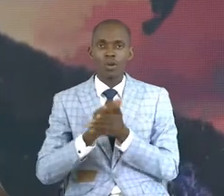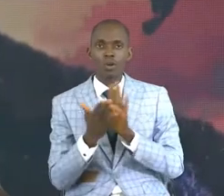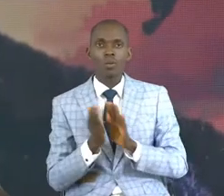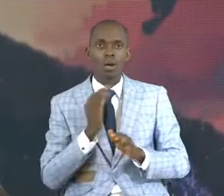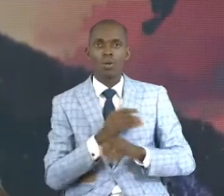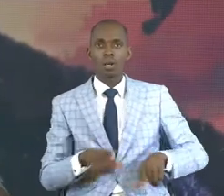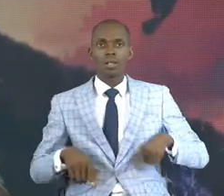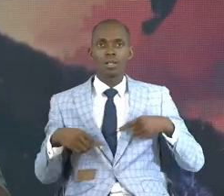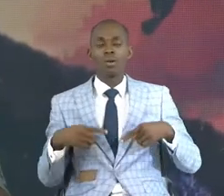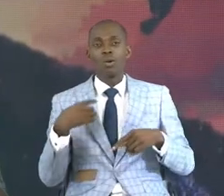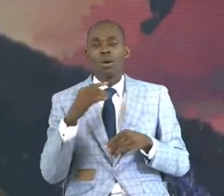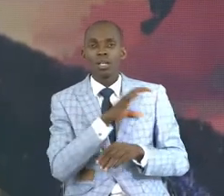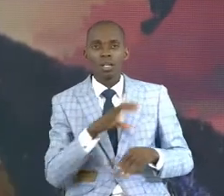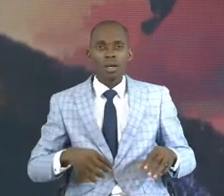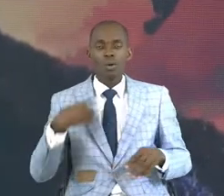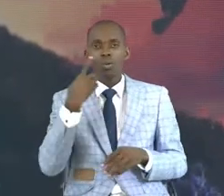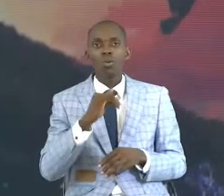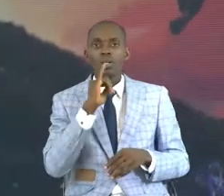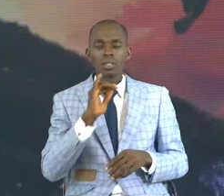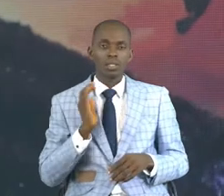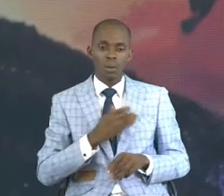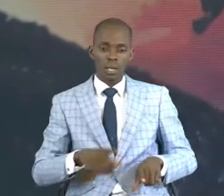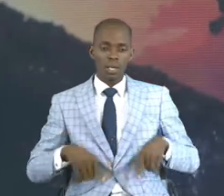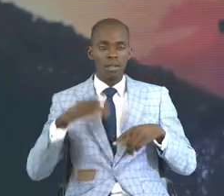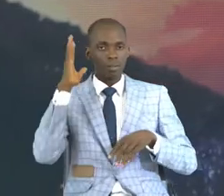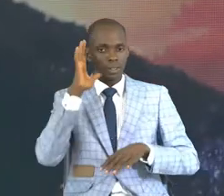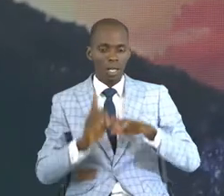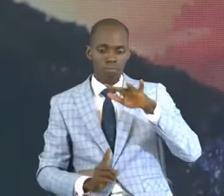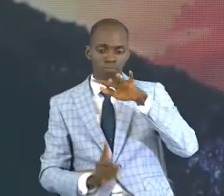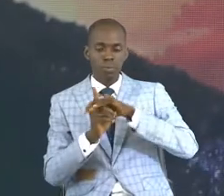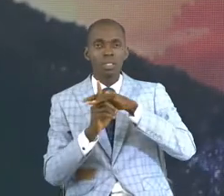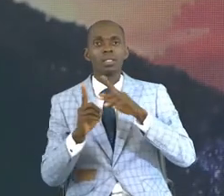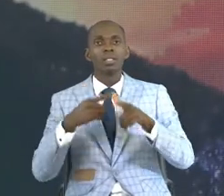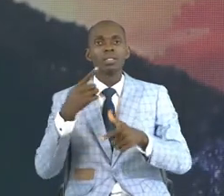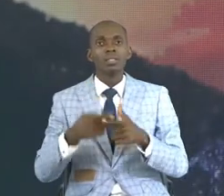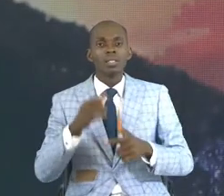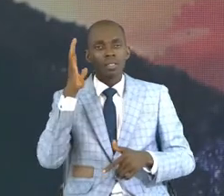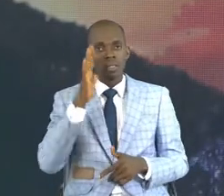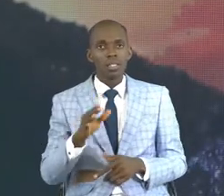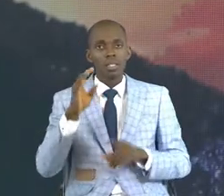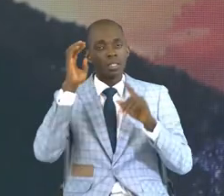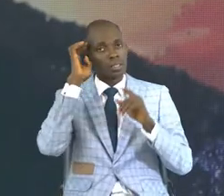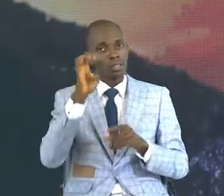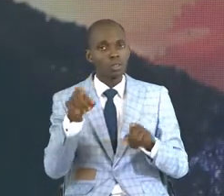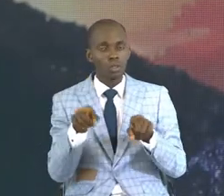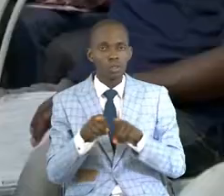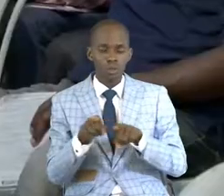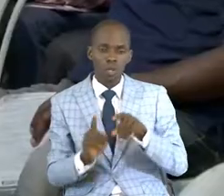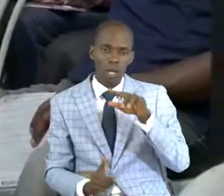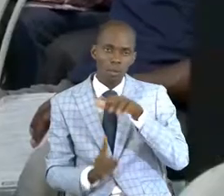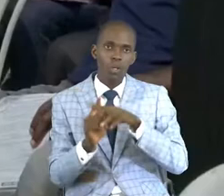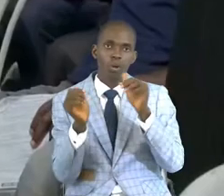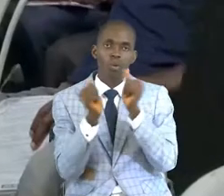is our life, shall appear, then shall ye also appear with Him